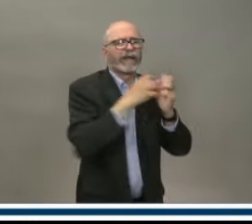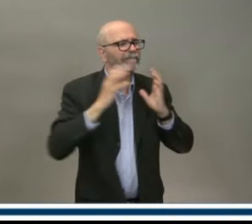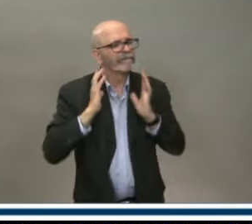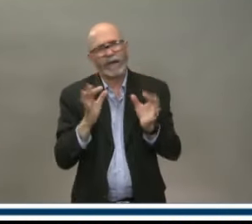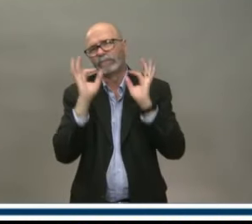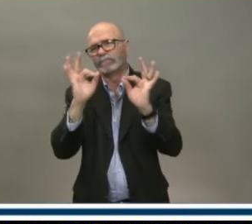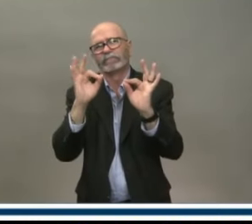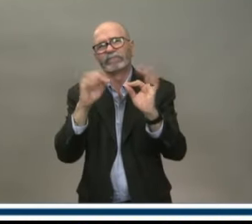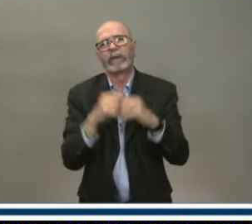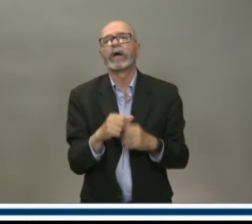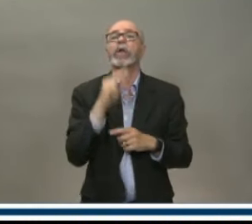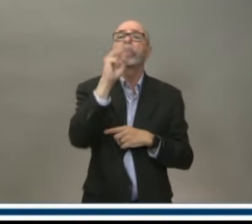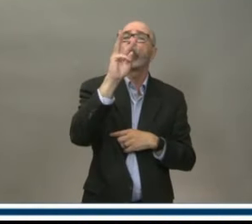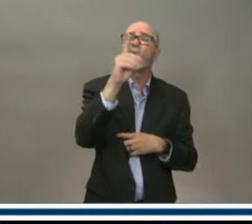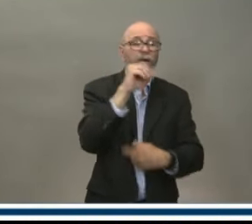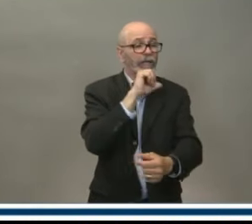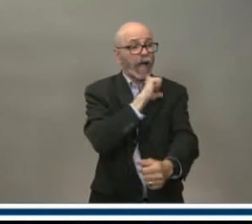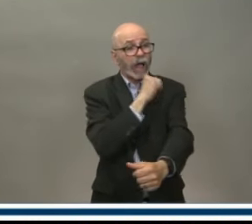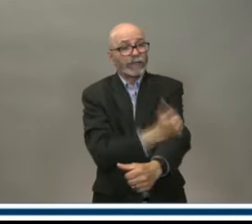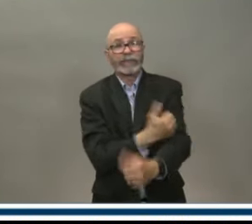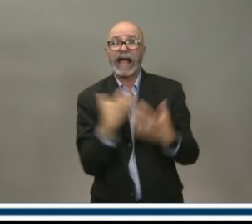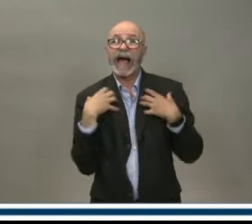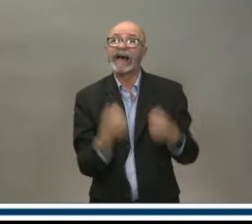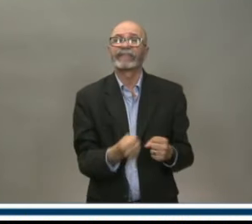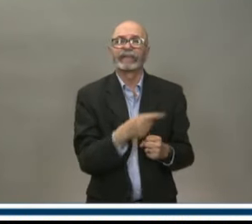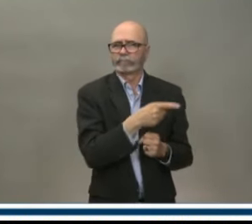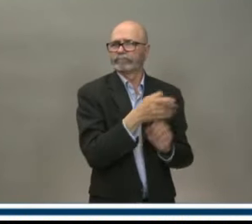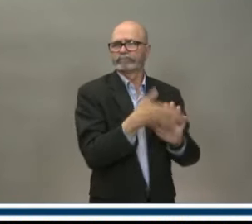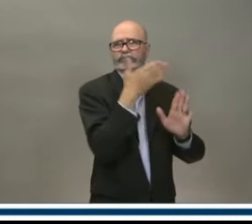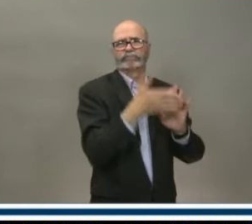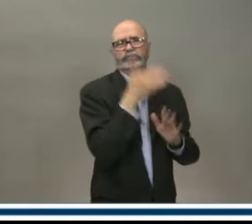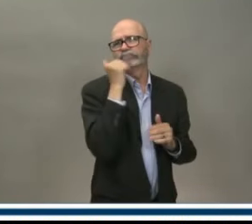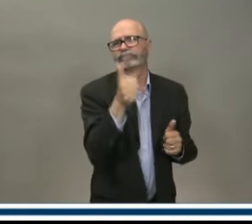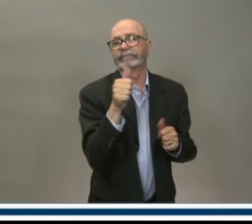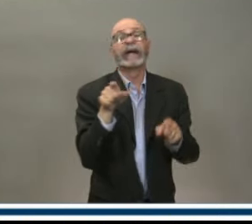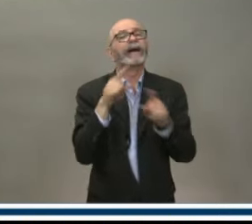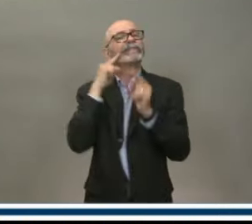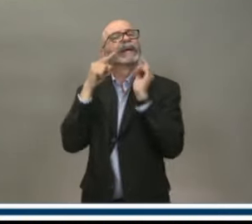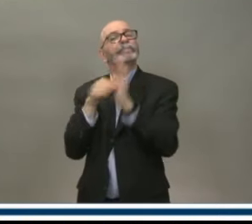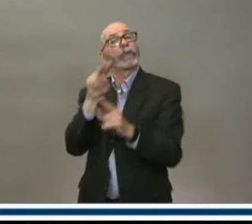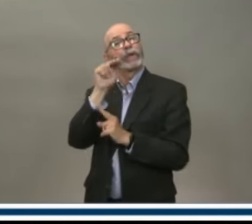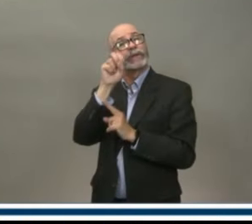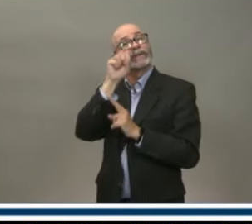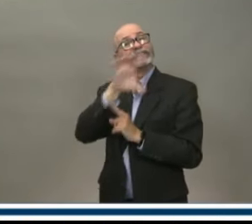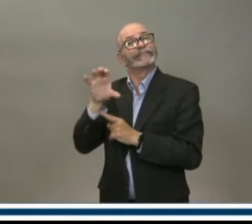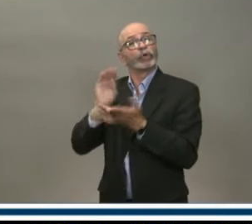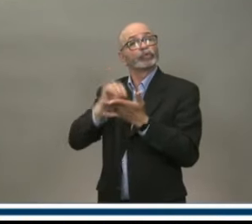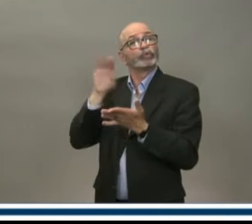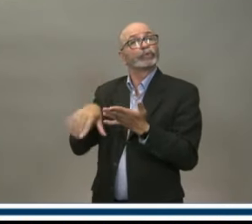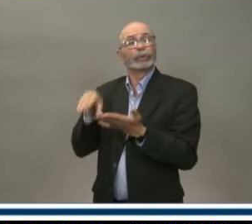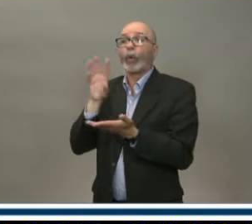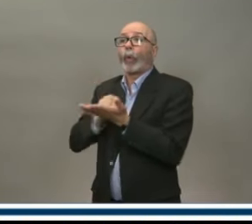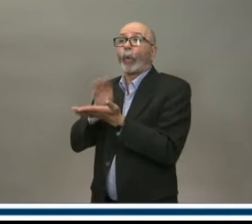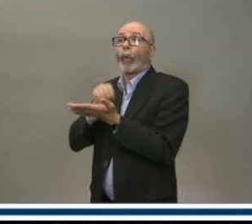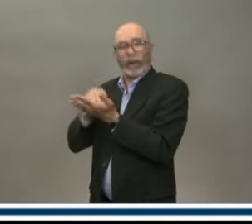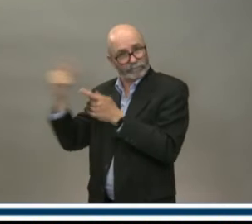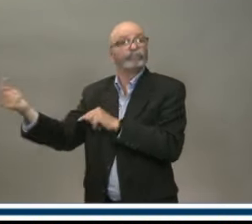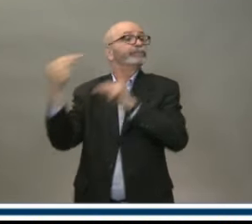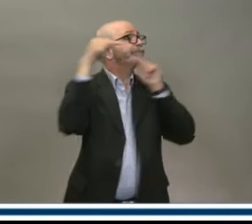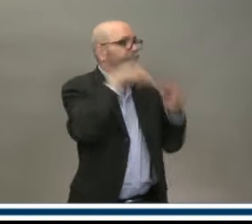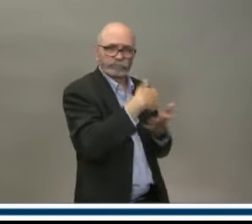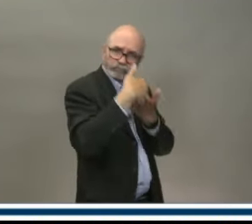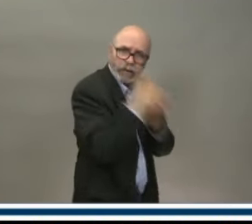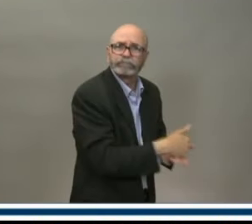have students in there from the Nova Scotia Community College Continuing Care Assistance Program. They certainly